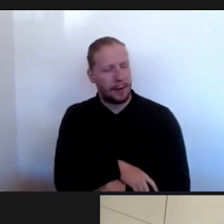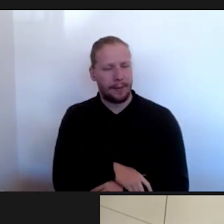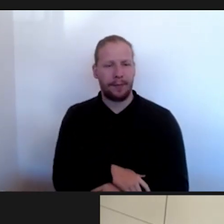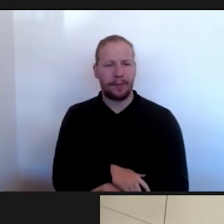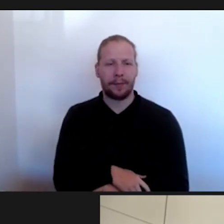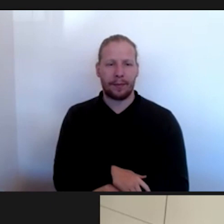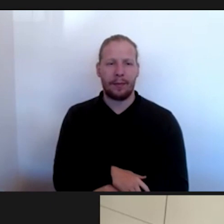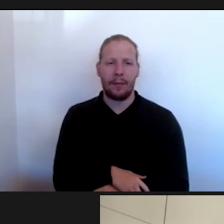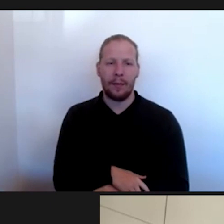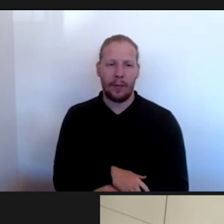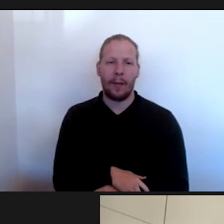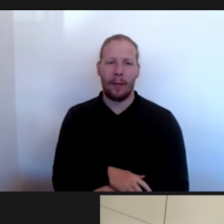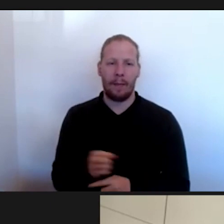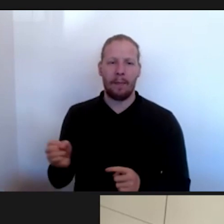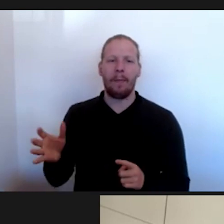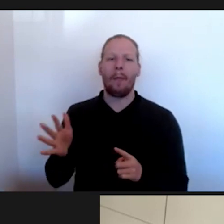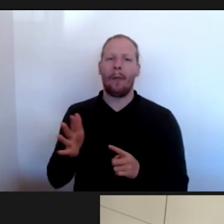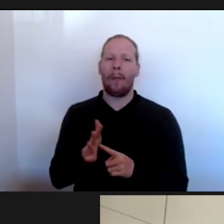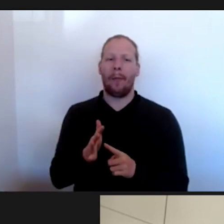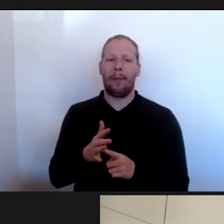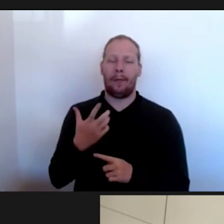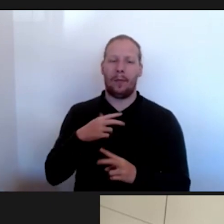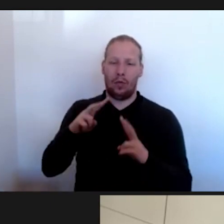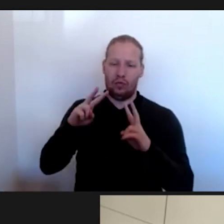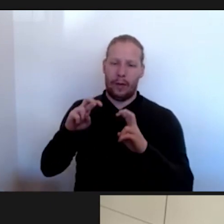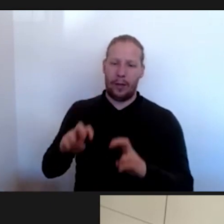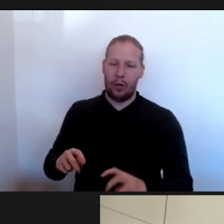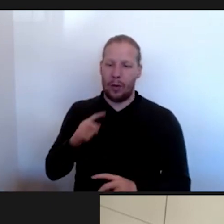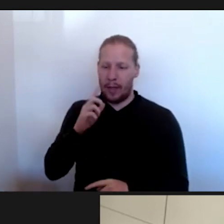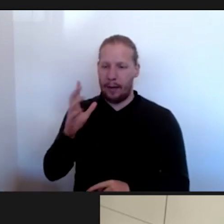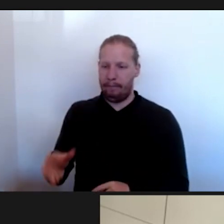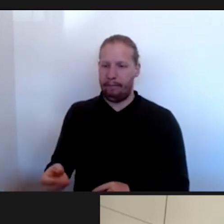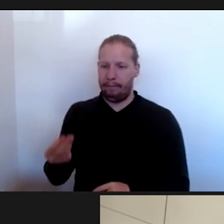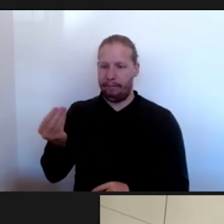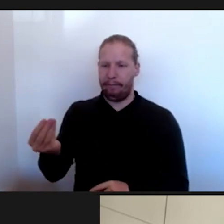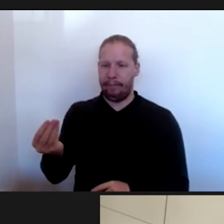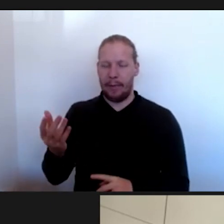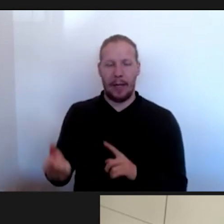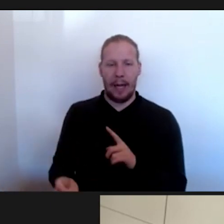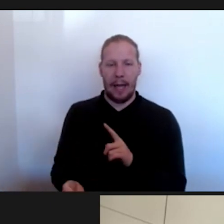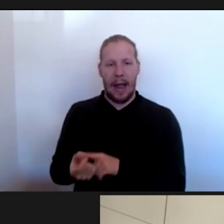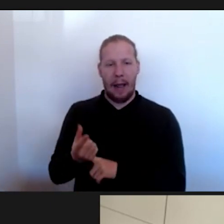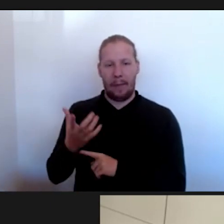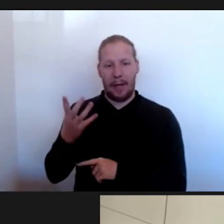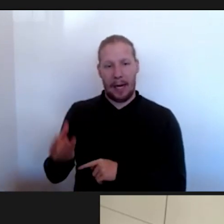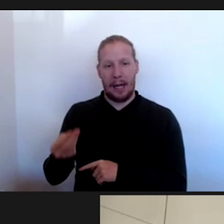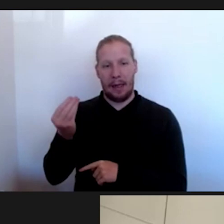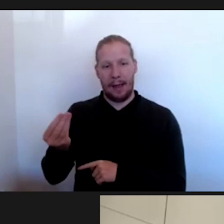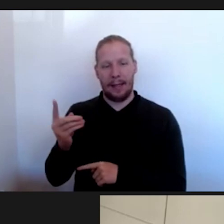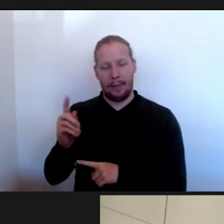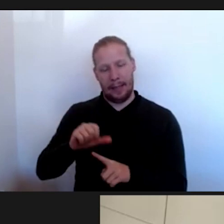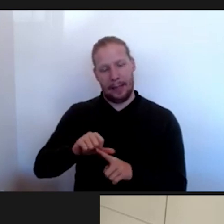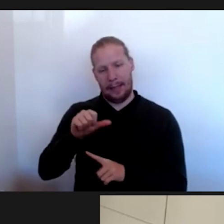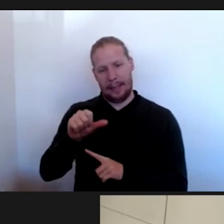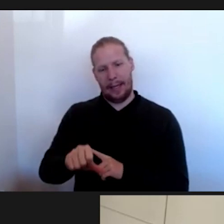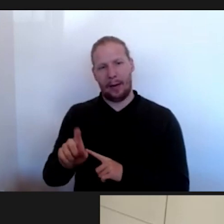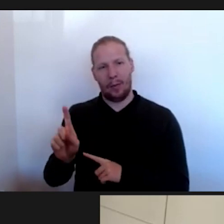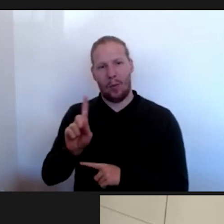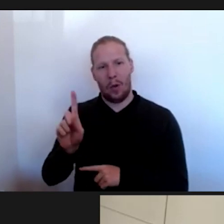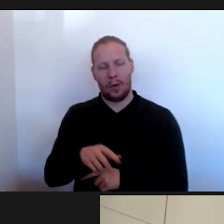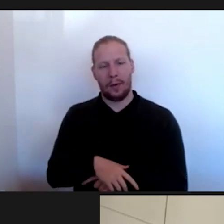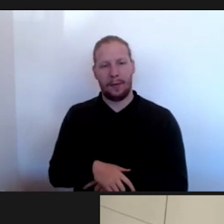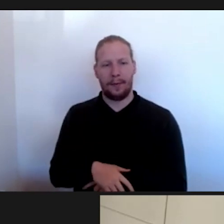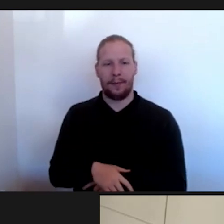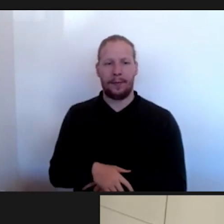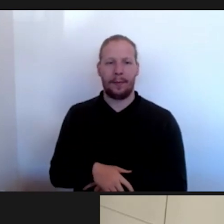goes from the research, this is what's happening, to then what, because the asylum seeker, so actually, like